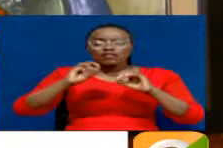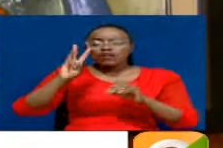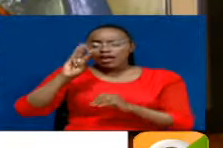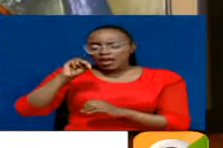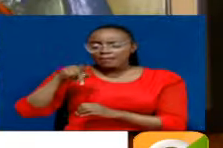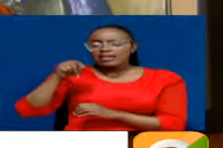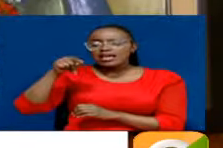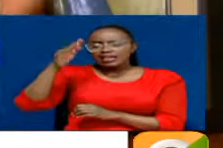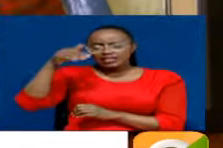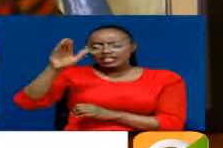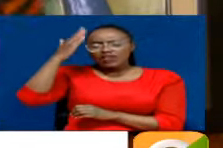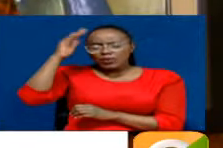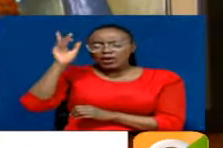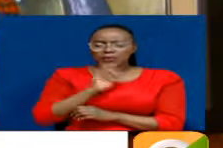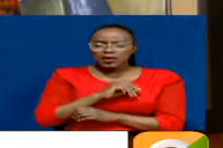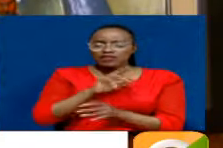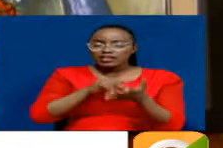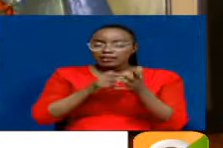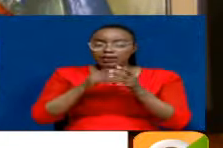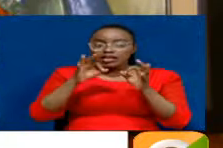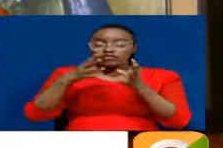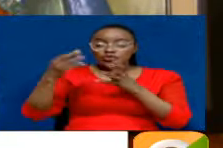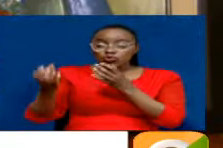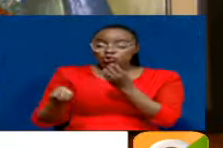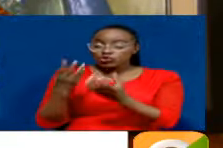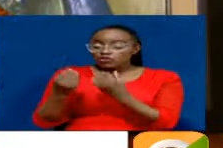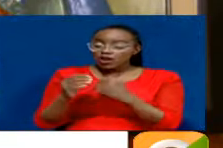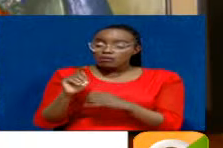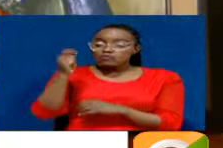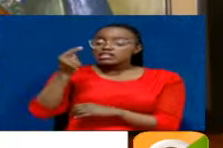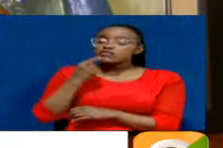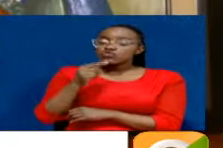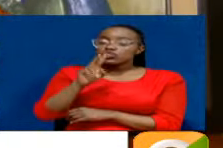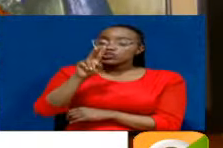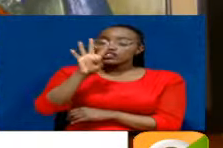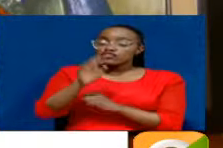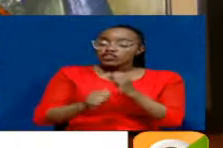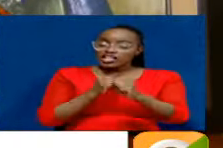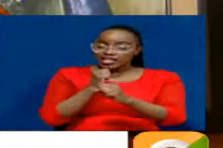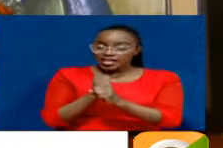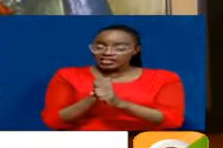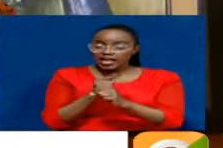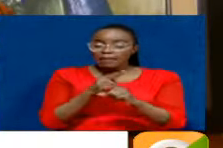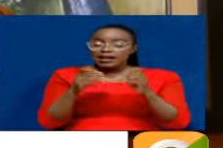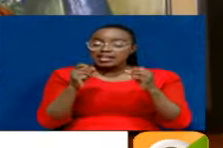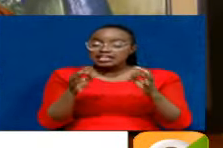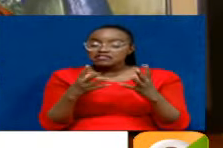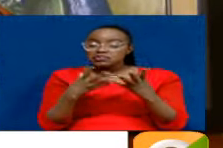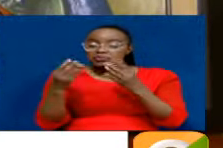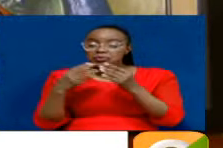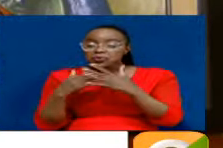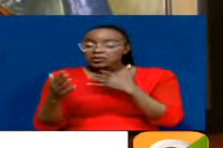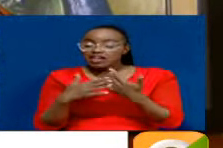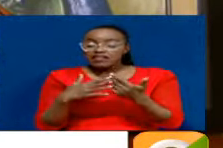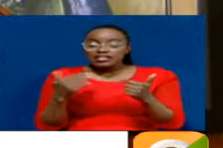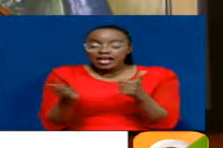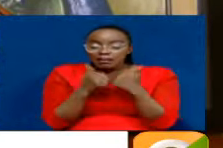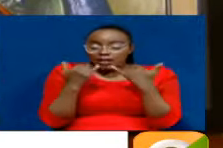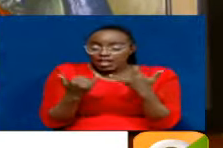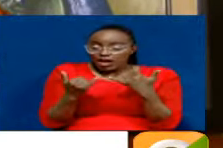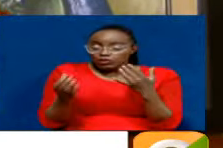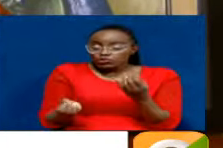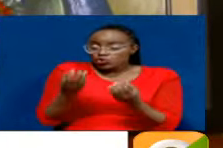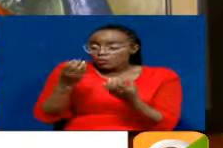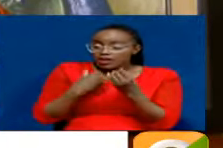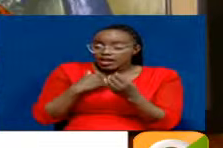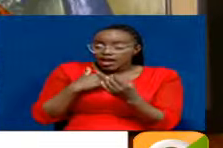Moses knows this. It doesn't mean, if you go to Baringo, President Moi was there for 24 years. But look at what is happening in Baringo today.